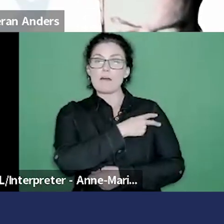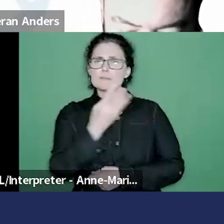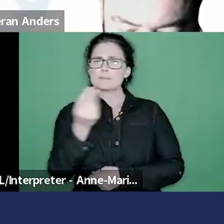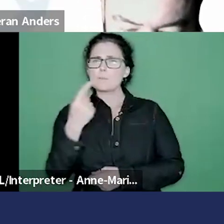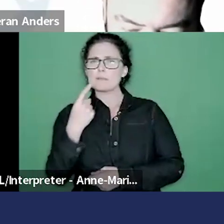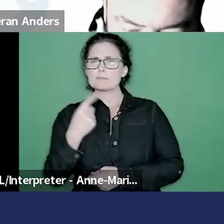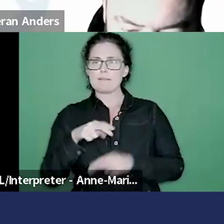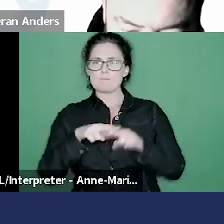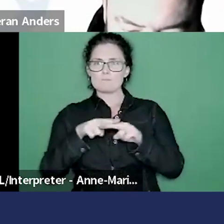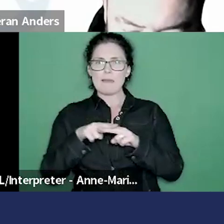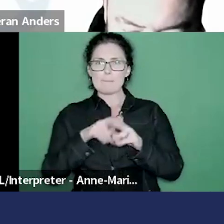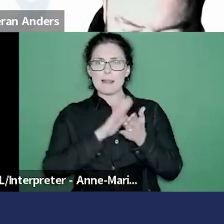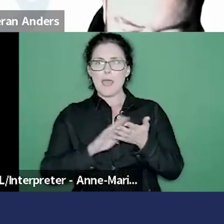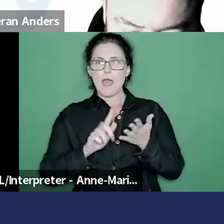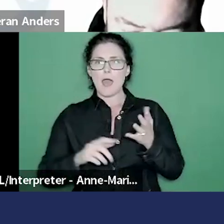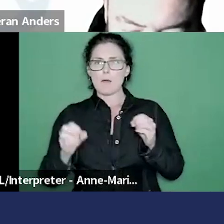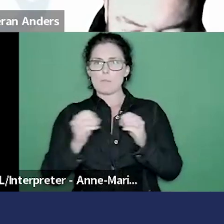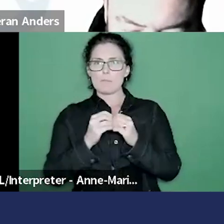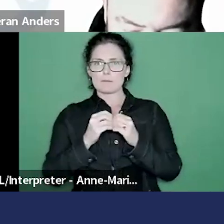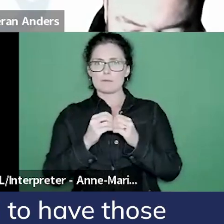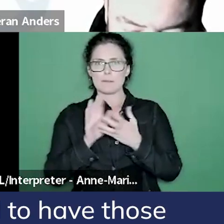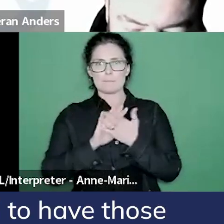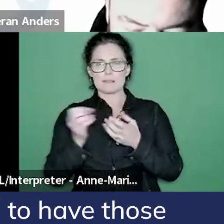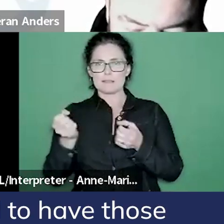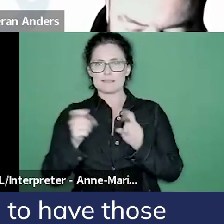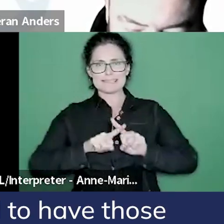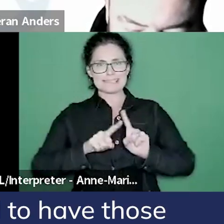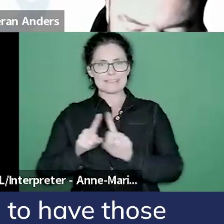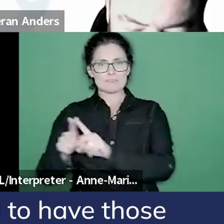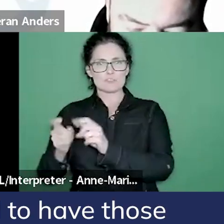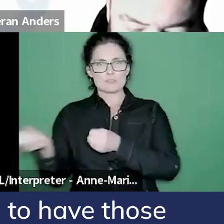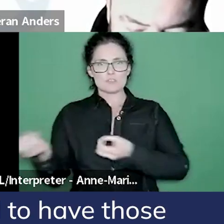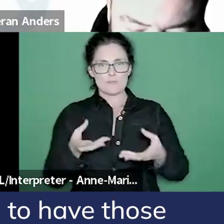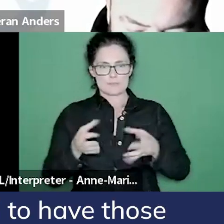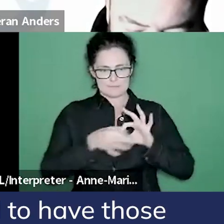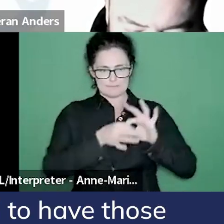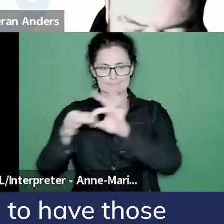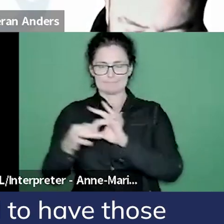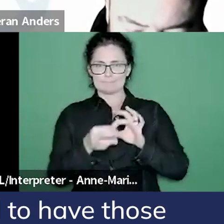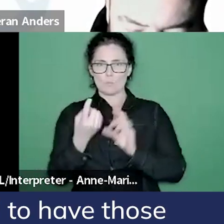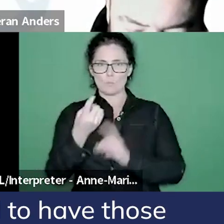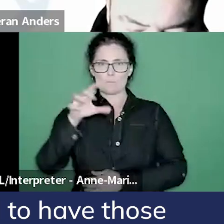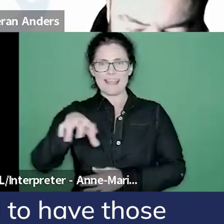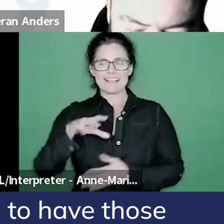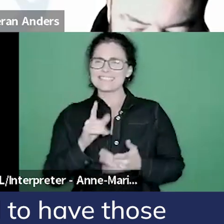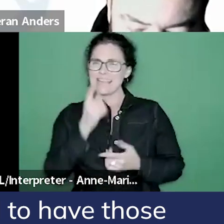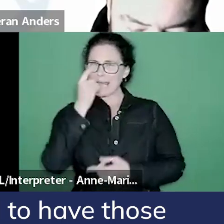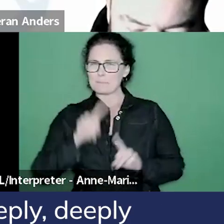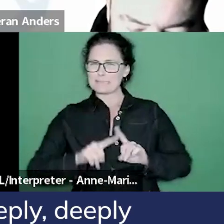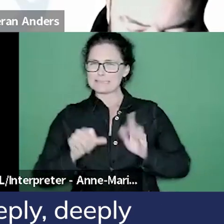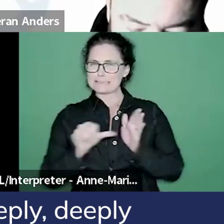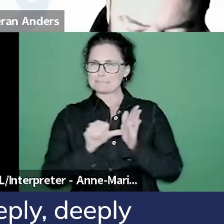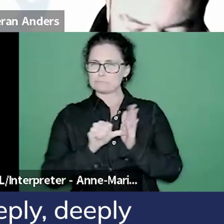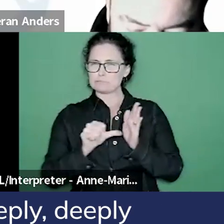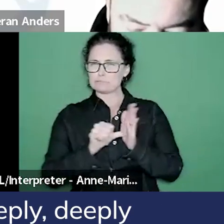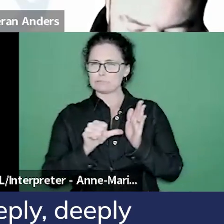do, really strongly advocate those kind of joined up services being in place, because otherwise it is hard to have those conversations and open up